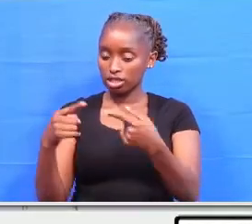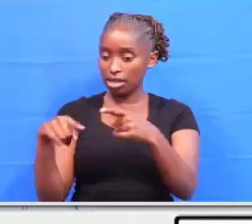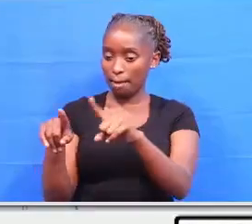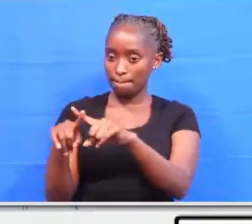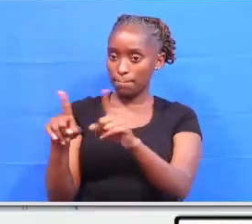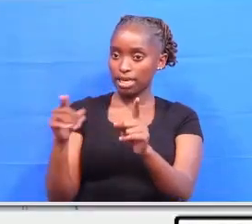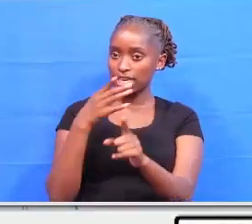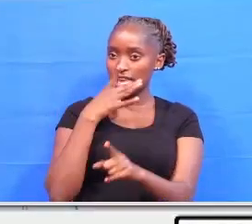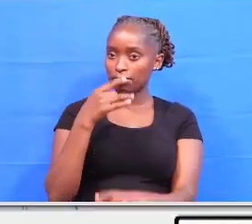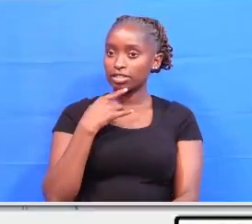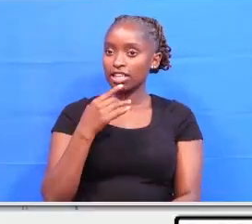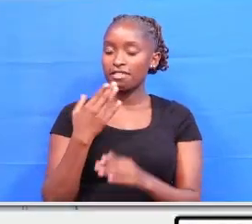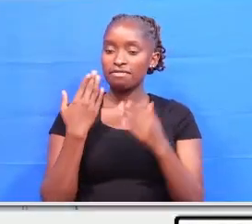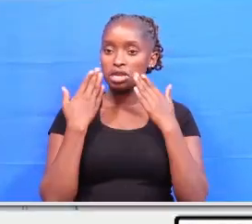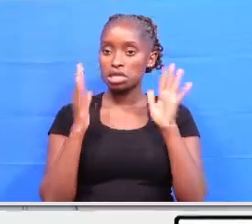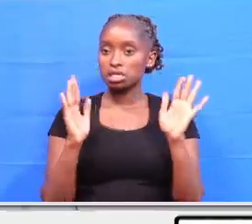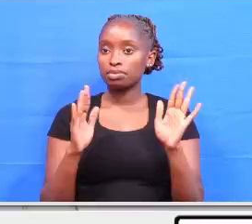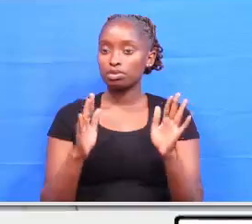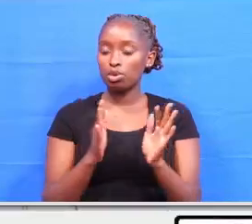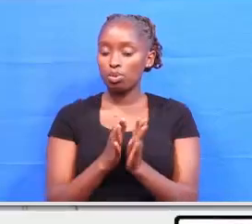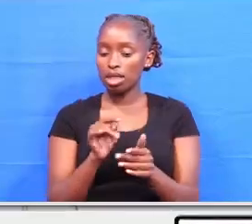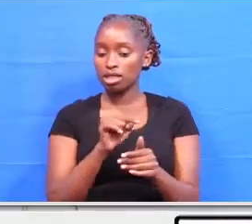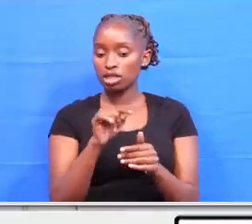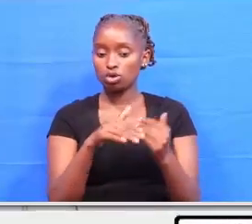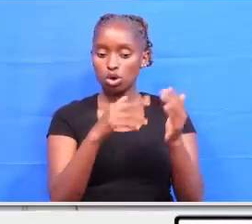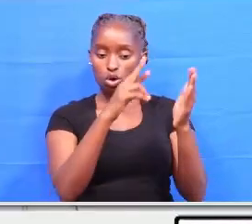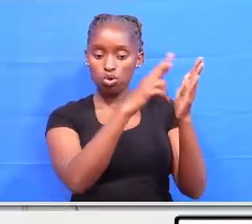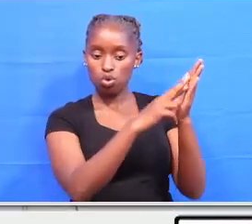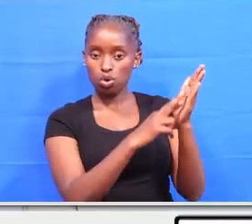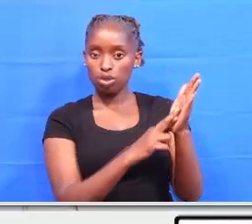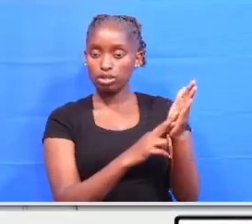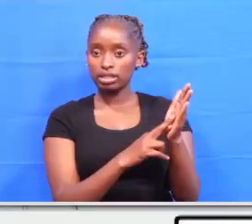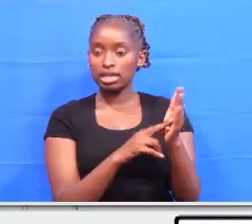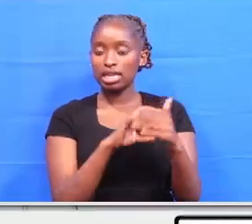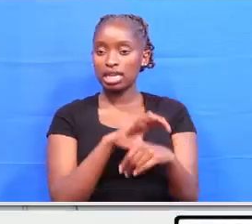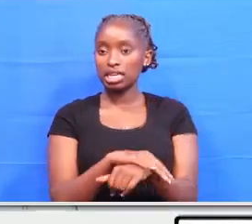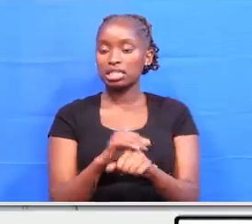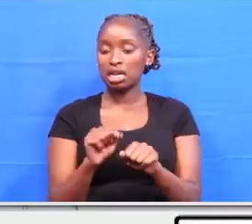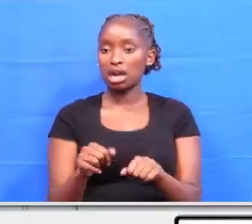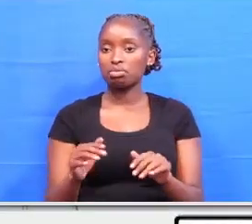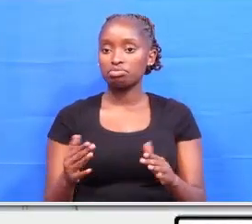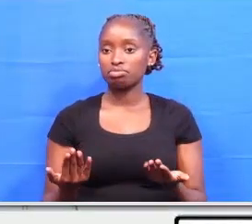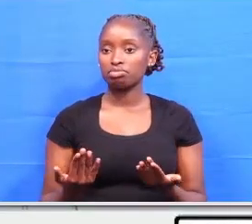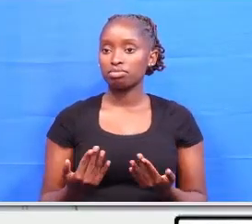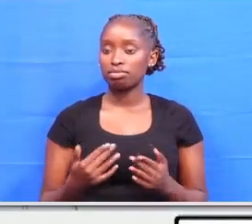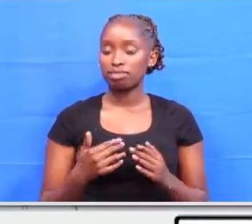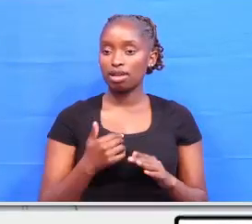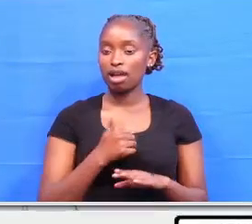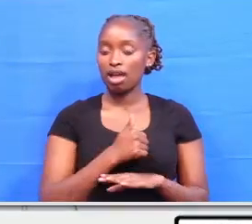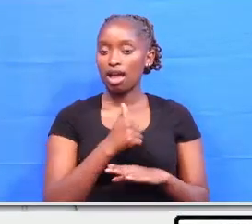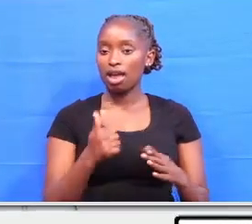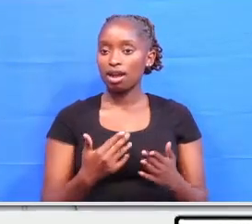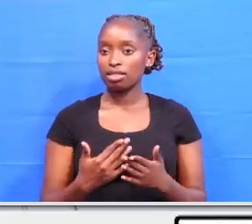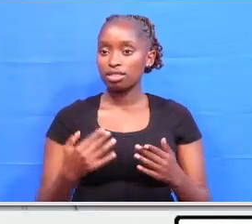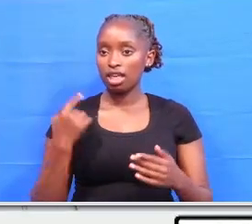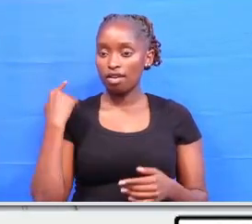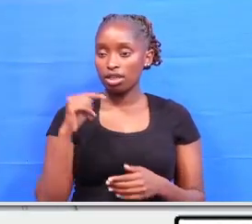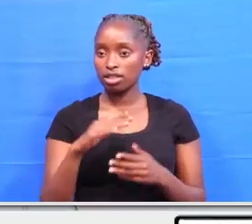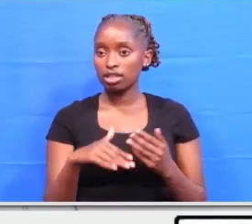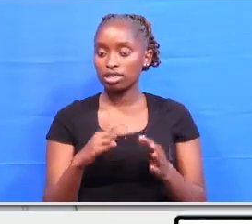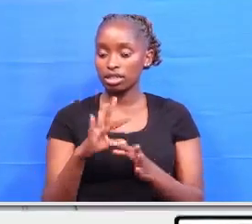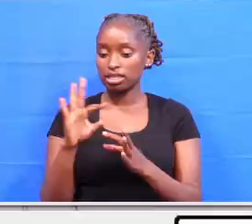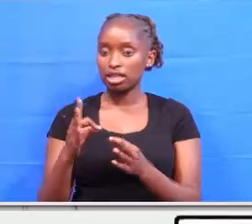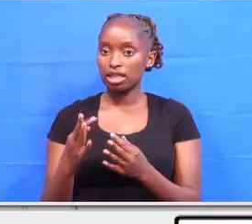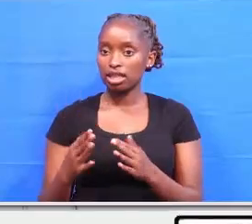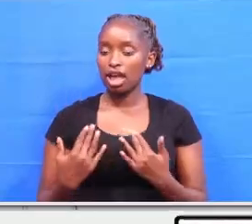he said, you know, with regulations and sometimes, you know, restrictions, you could find that the underbelly of this particular, you know, sector comes